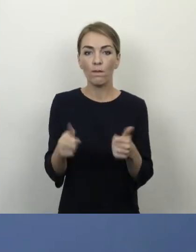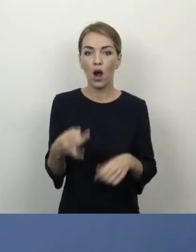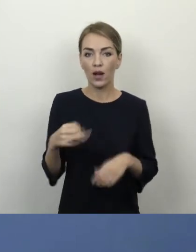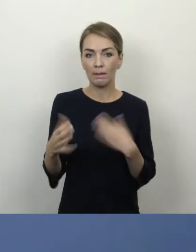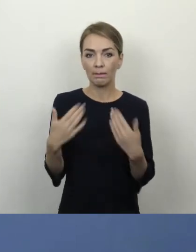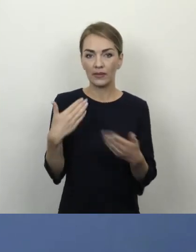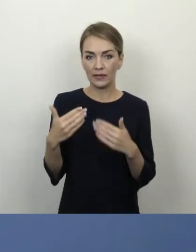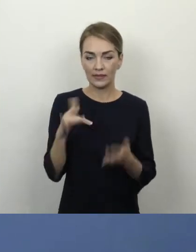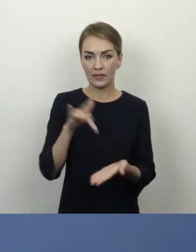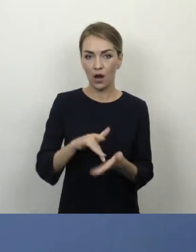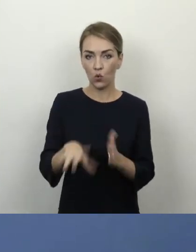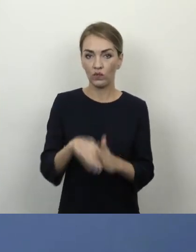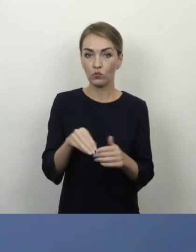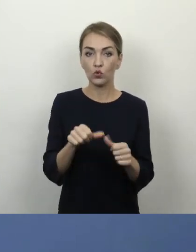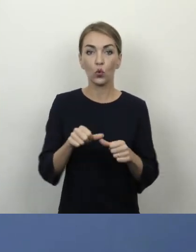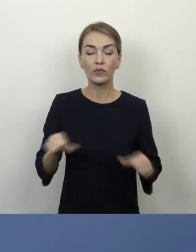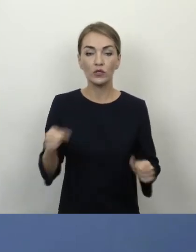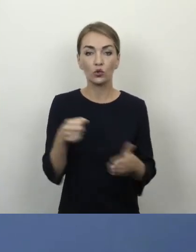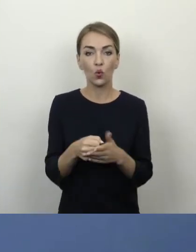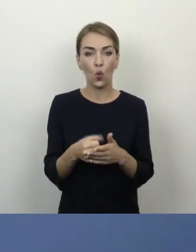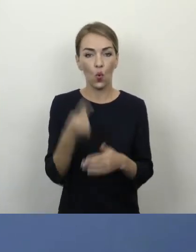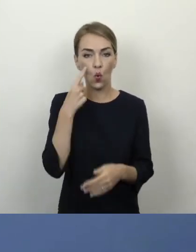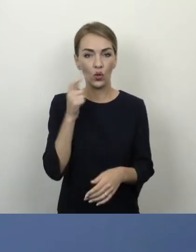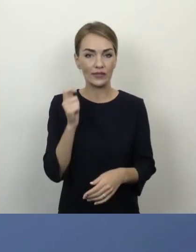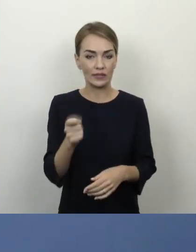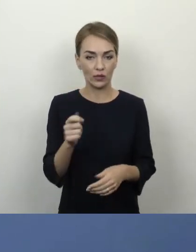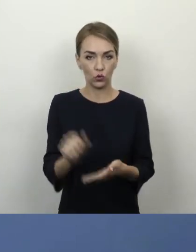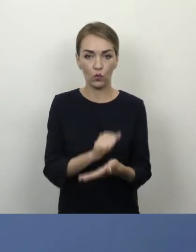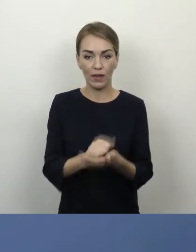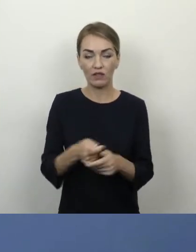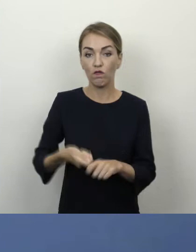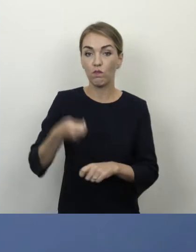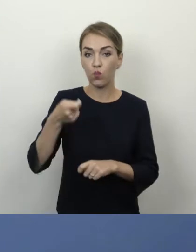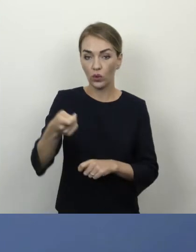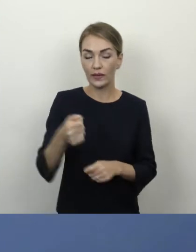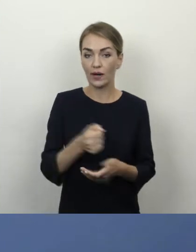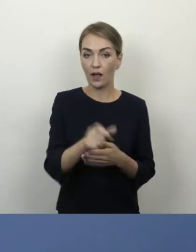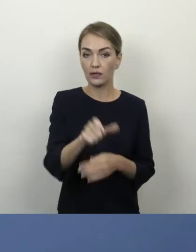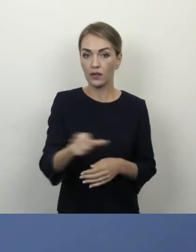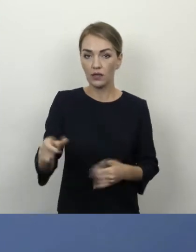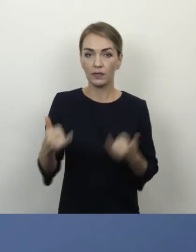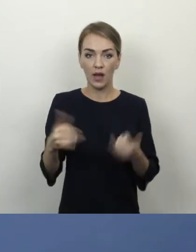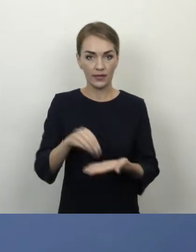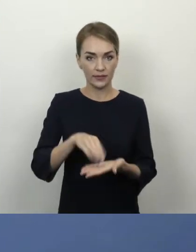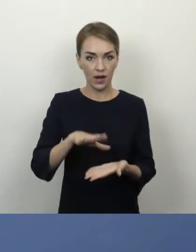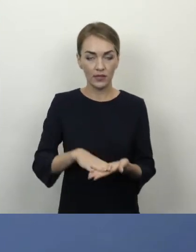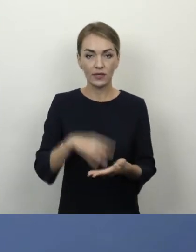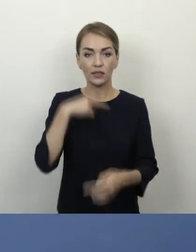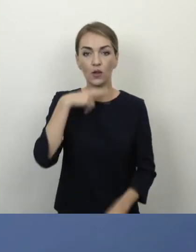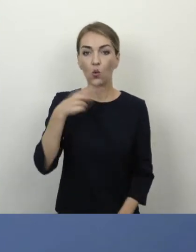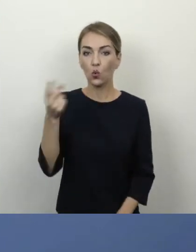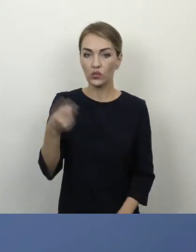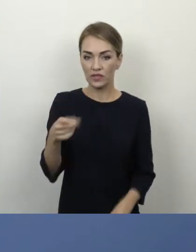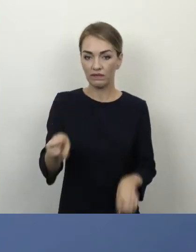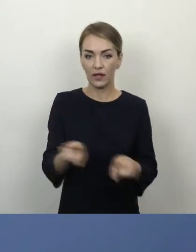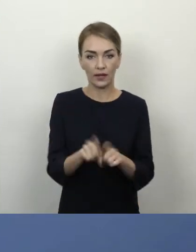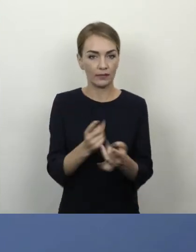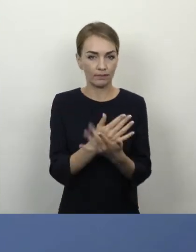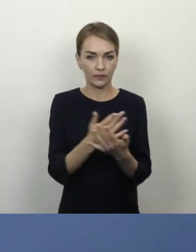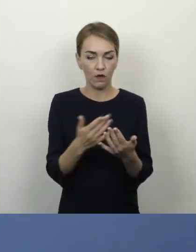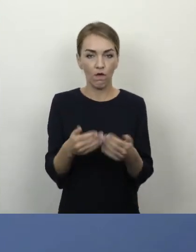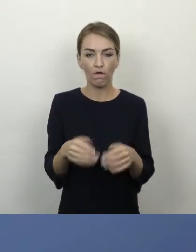criticized to formalize the approach of the Central Electoral Commission to assessment of the documents submitted by the